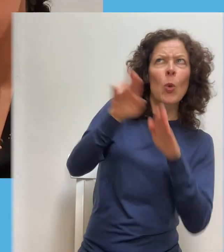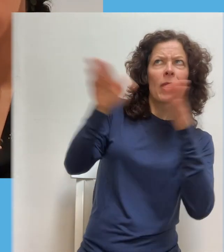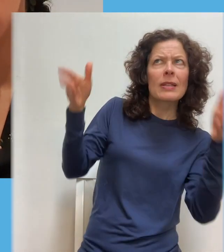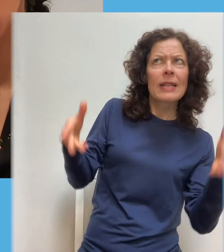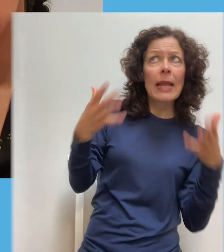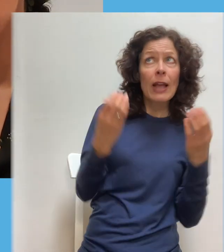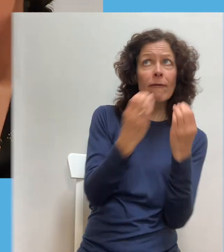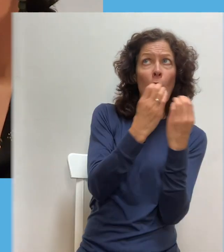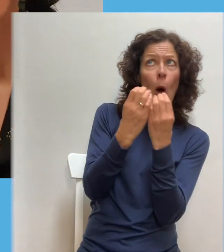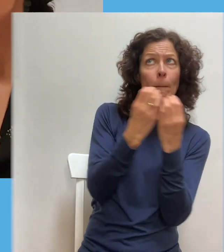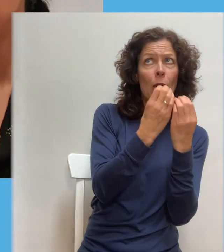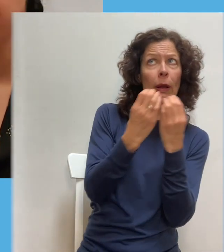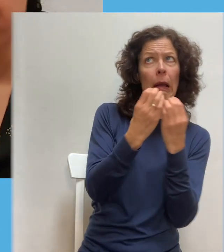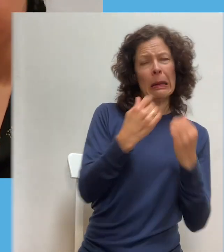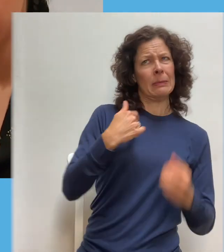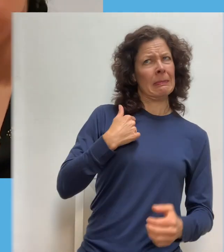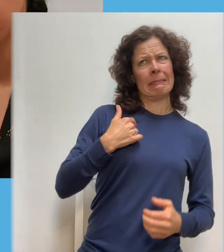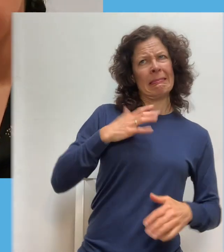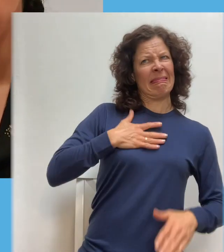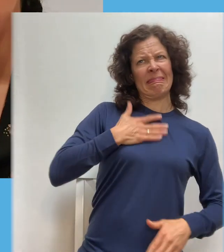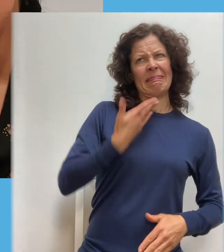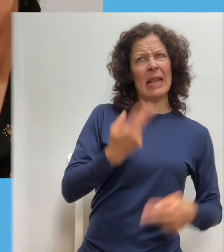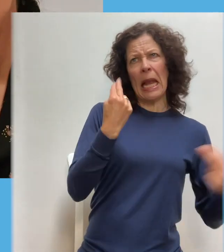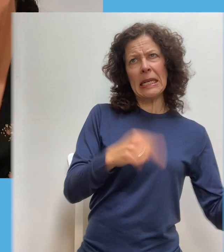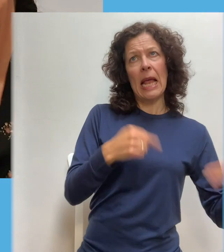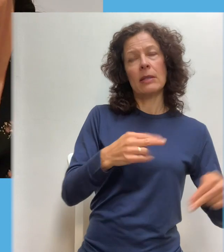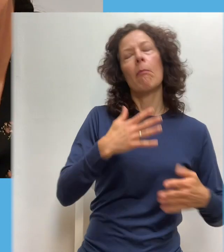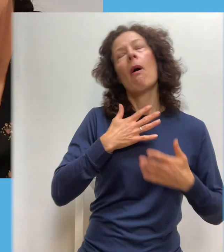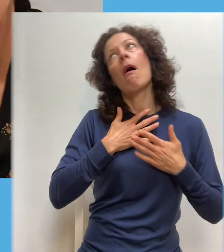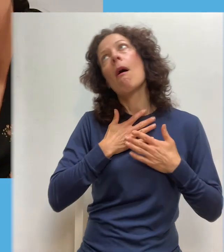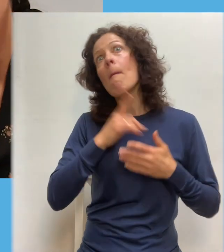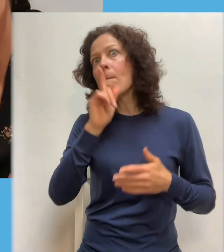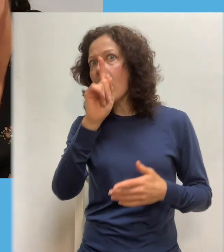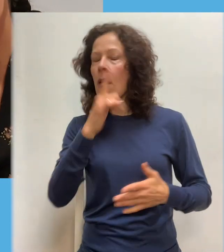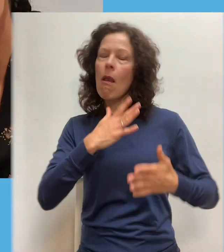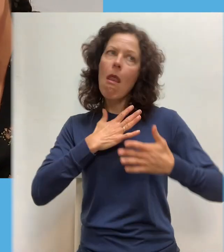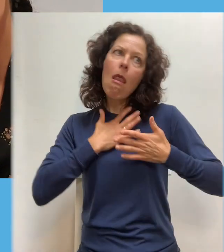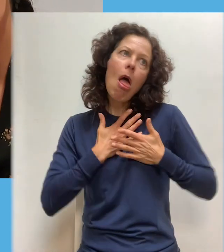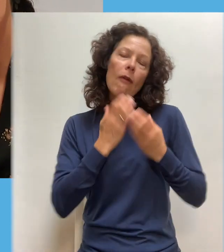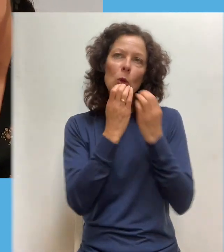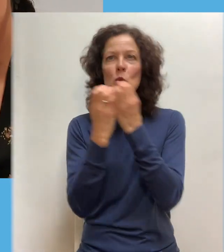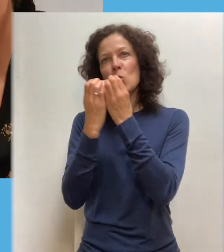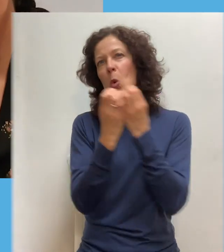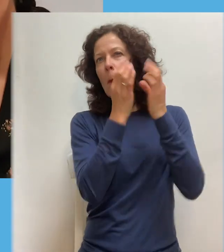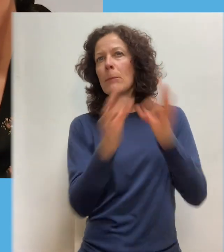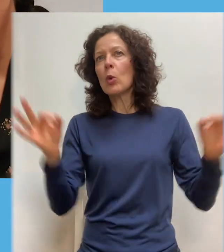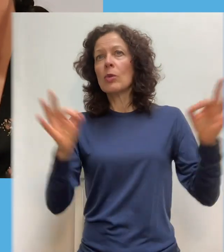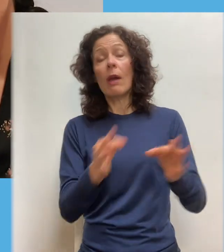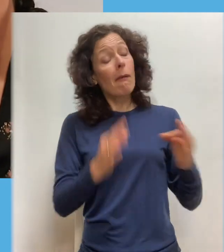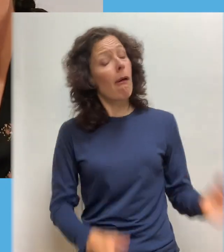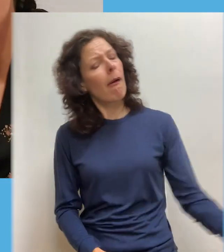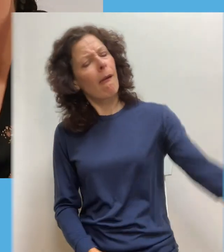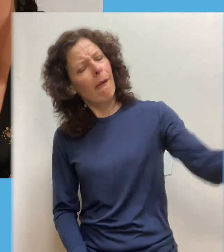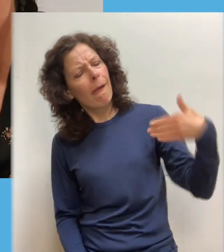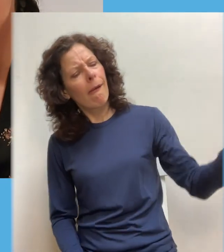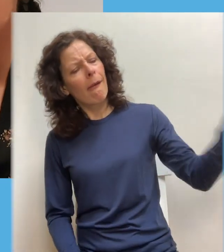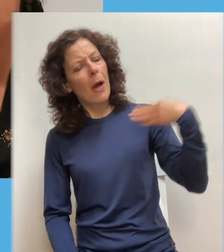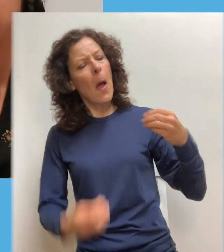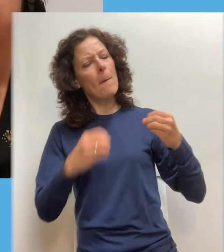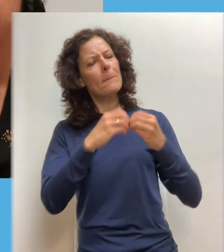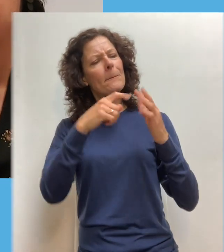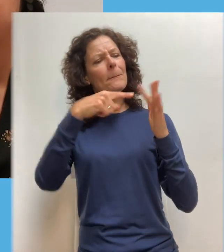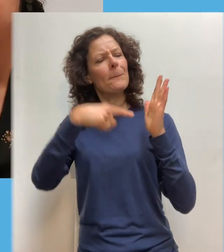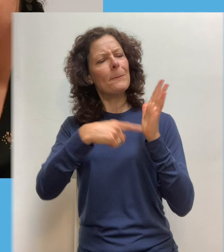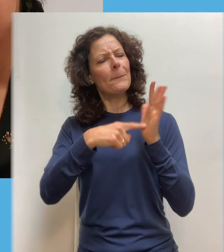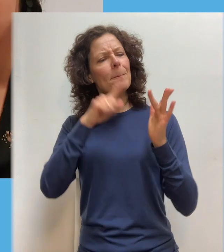his harmonica. He wasn't much of a dancer, but loved playing music. "Up you come, Bitty Moosh,"